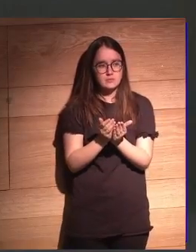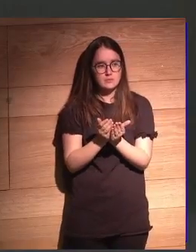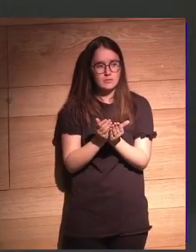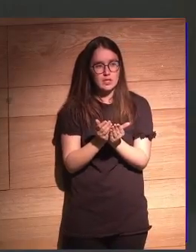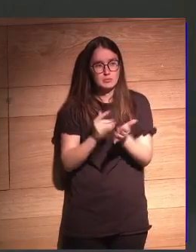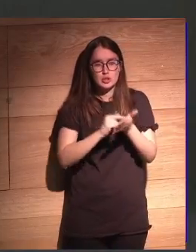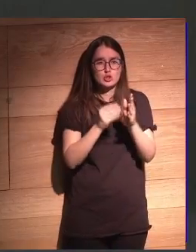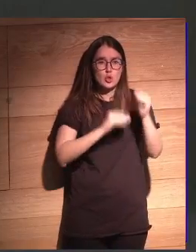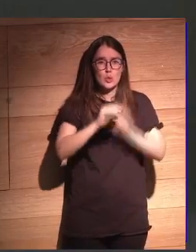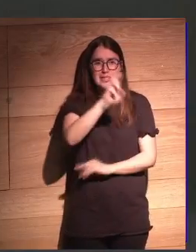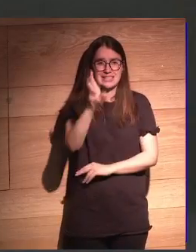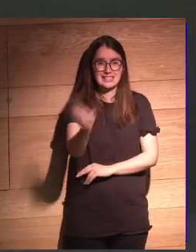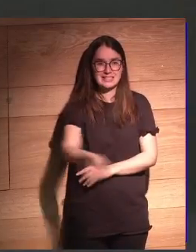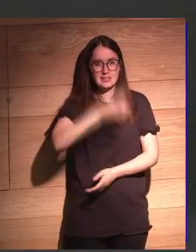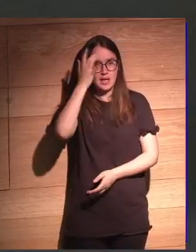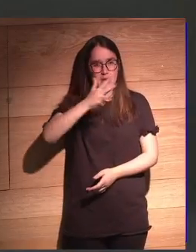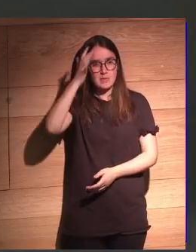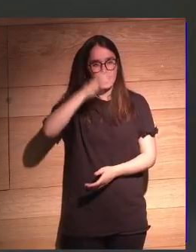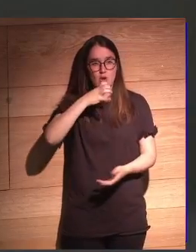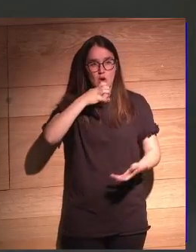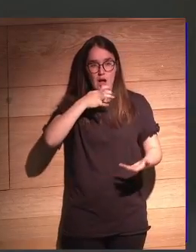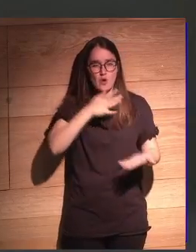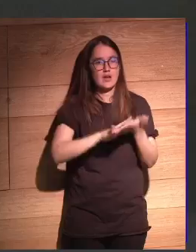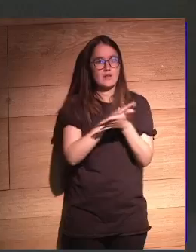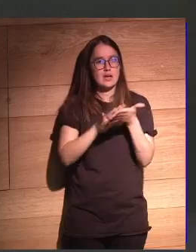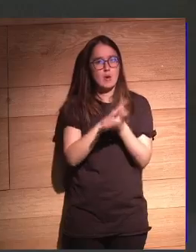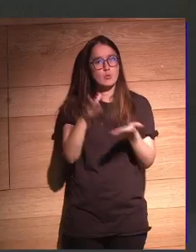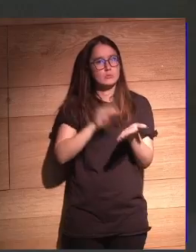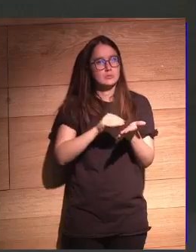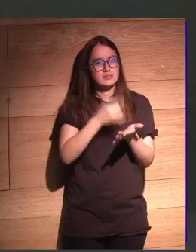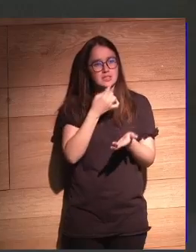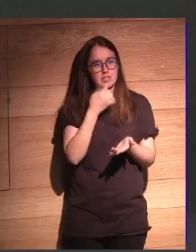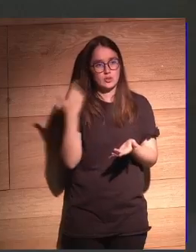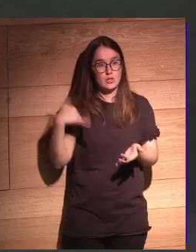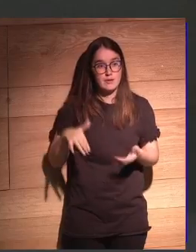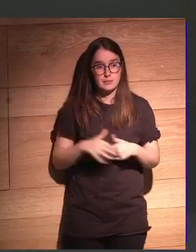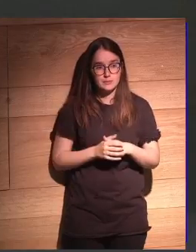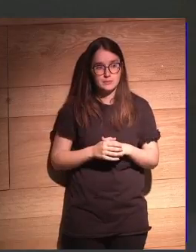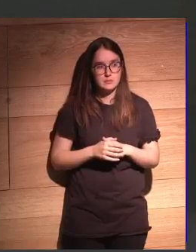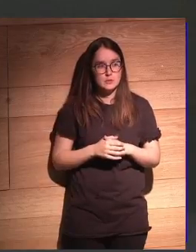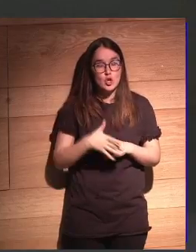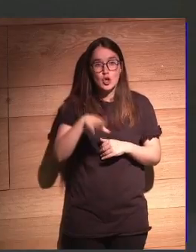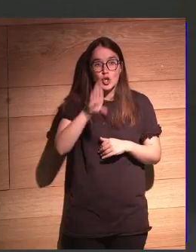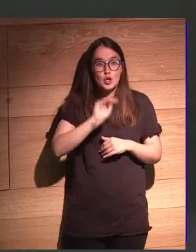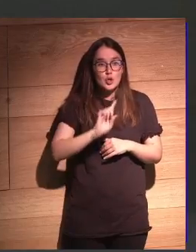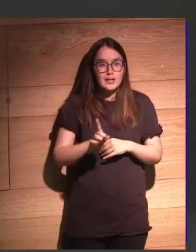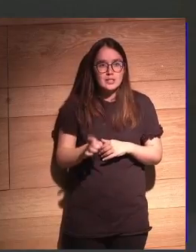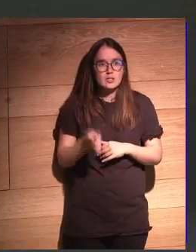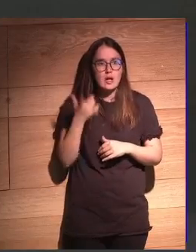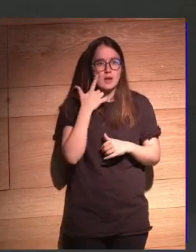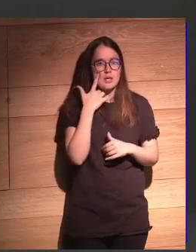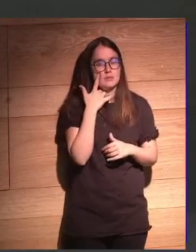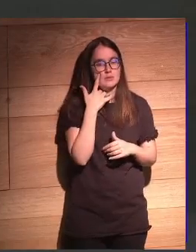elites. There are many solutions that I suppose that we will be talking about now. Some of them have been